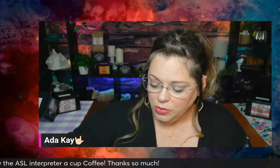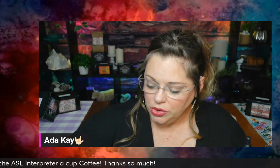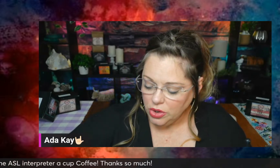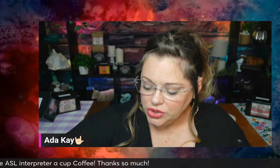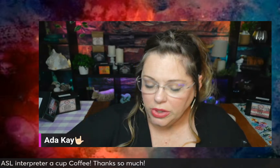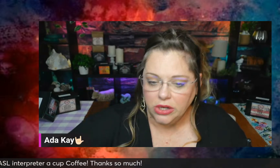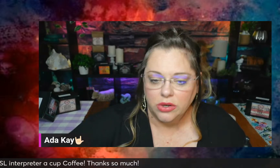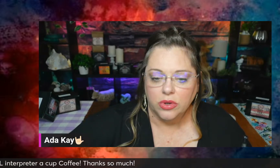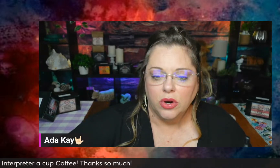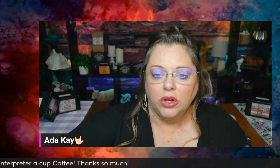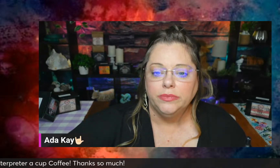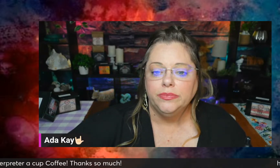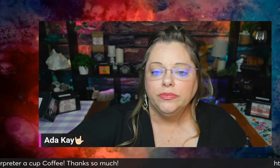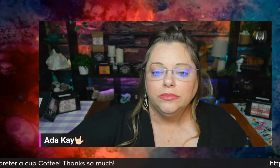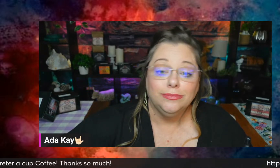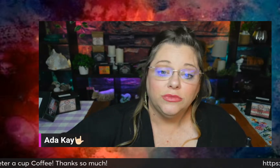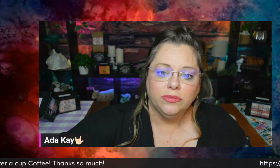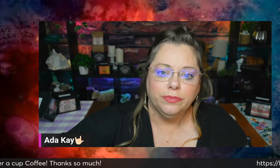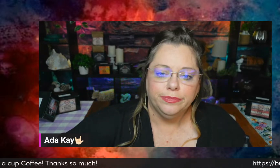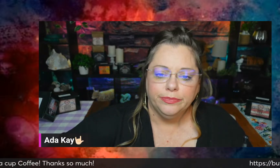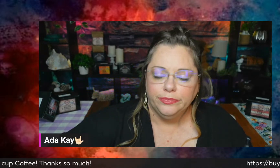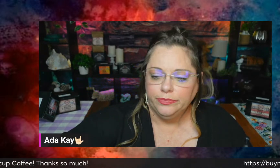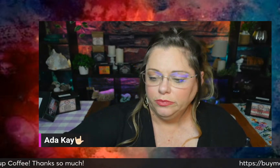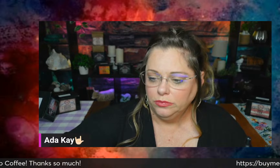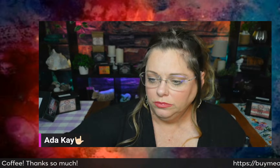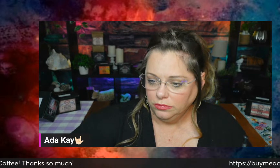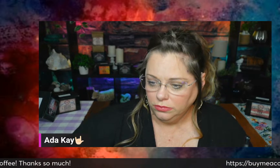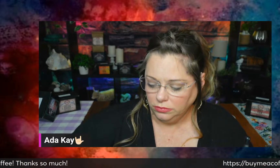I'm going to mute y'all so I can hear the call.